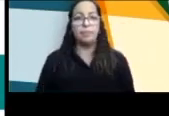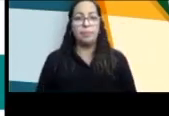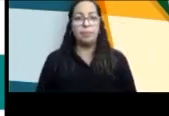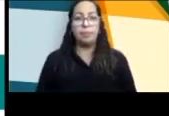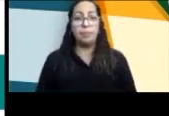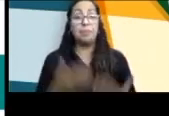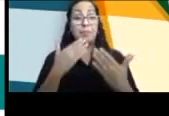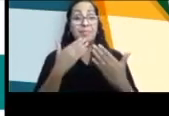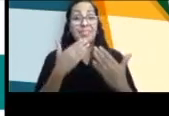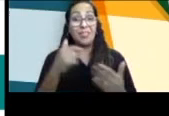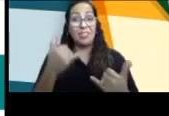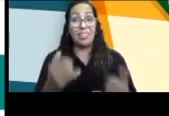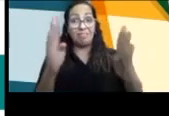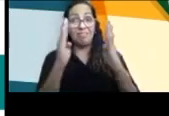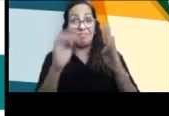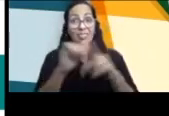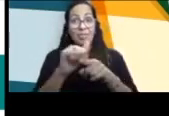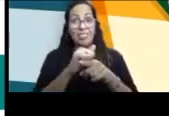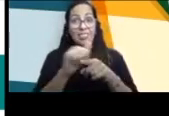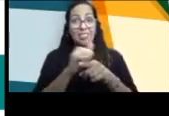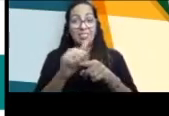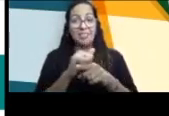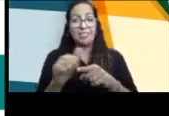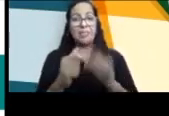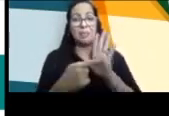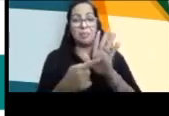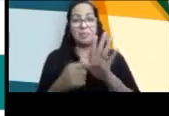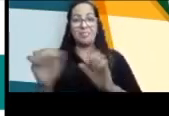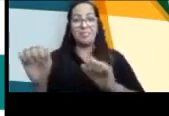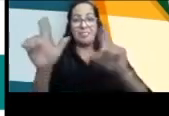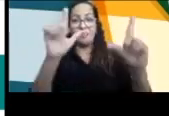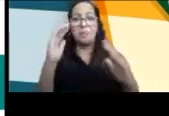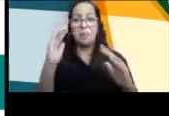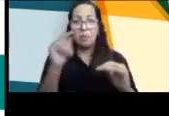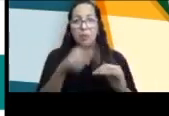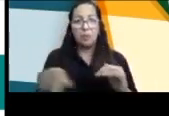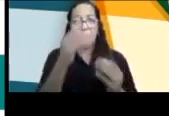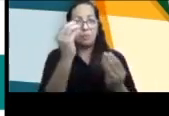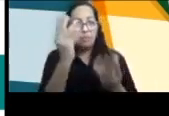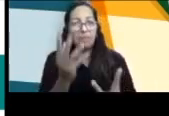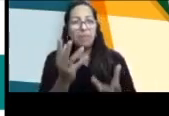Thank you for attending today's training and presentation. We hope you found the material helpful.